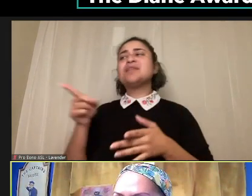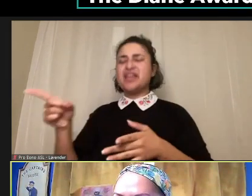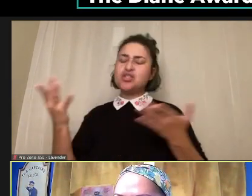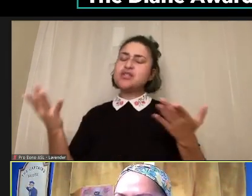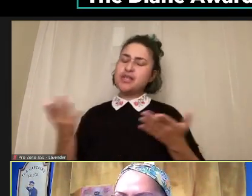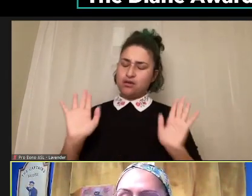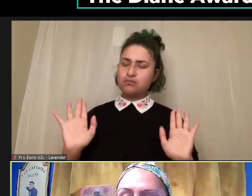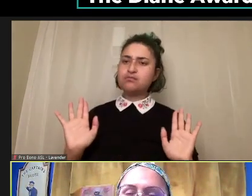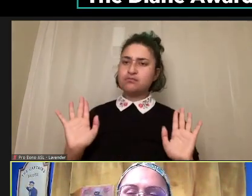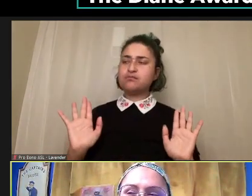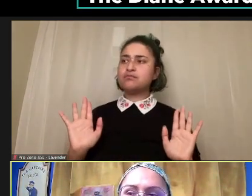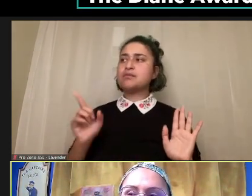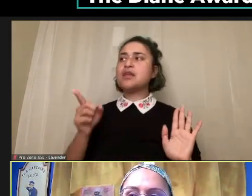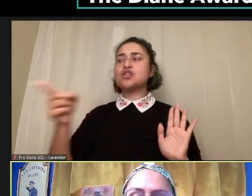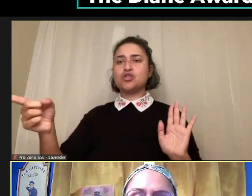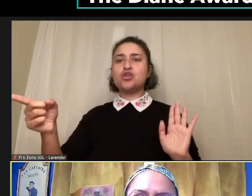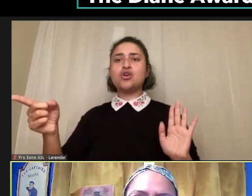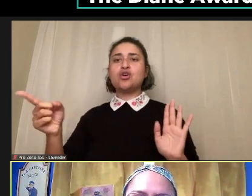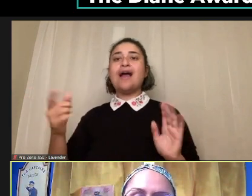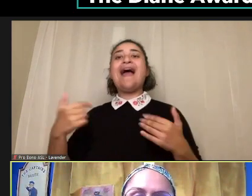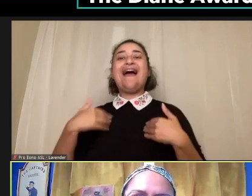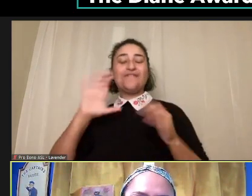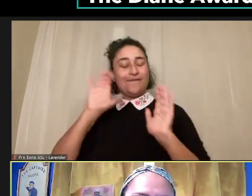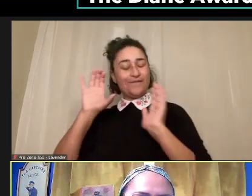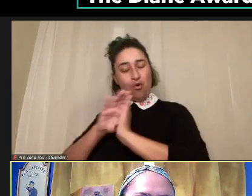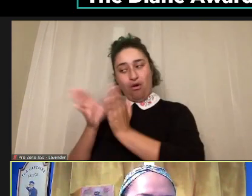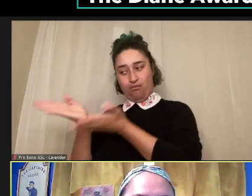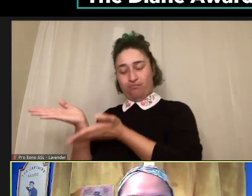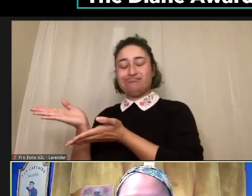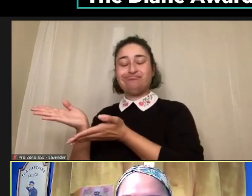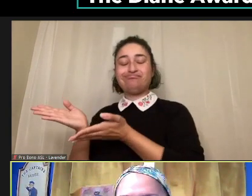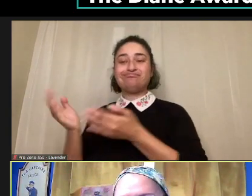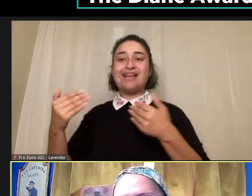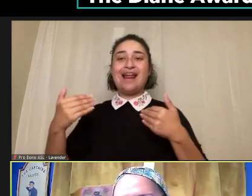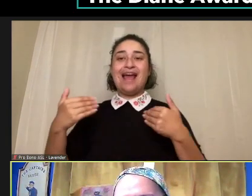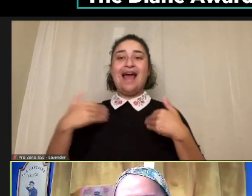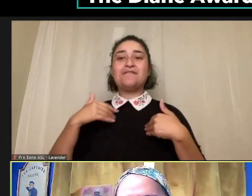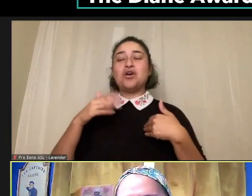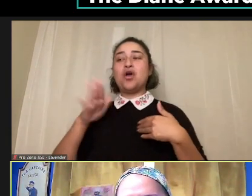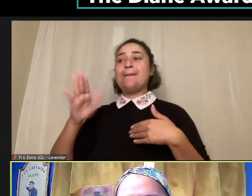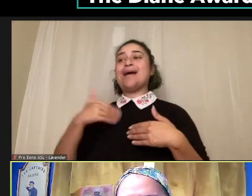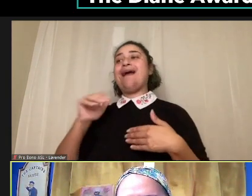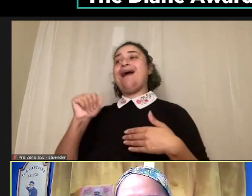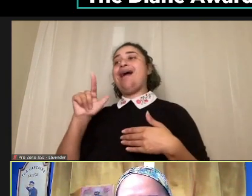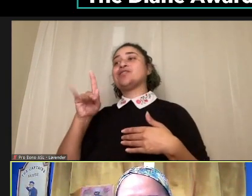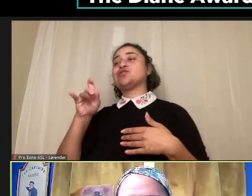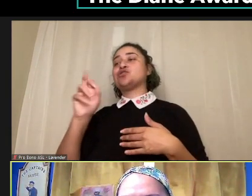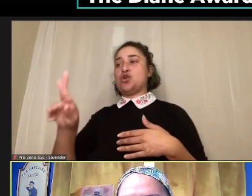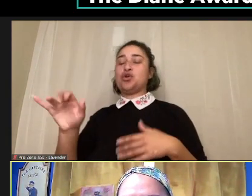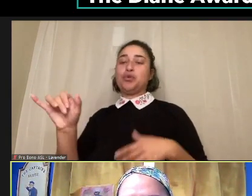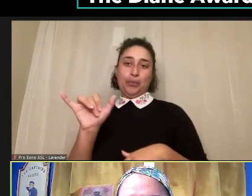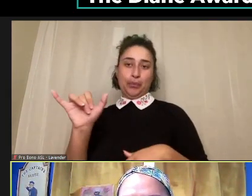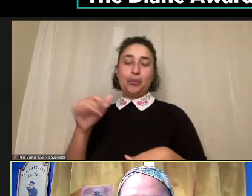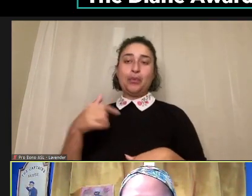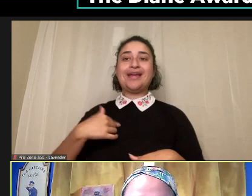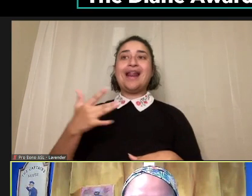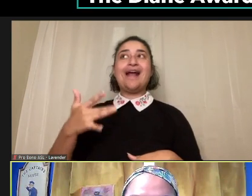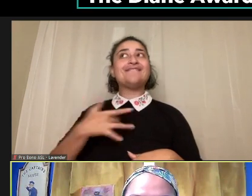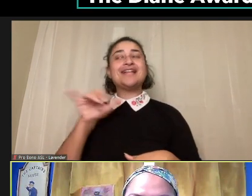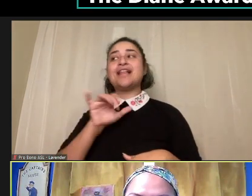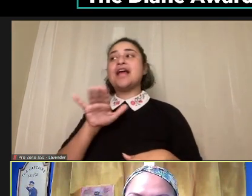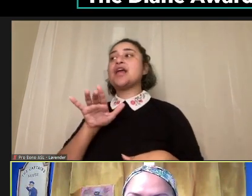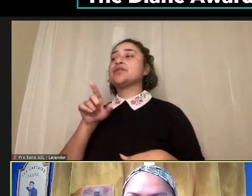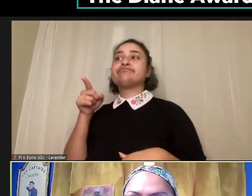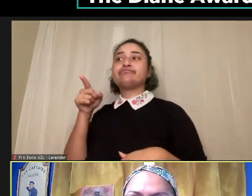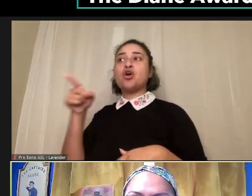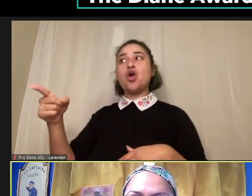is her photo is always here. And I have her on my altar. And I just feel like her presence is